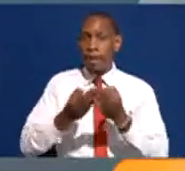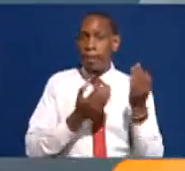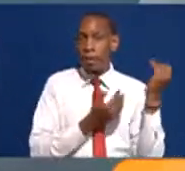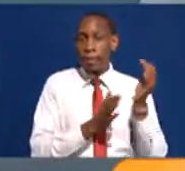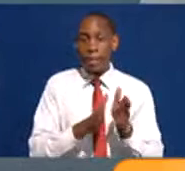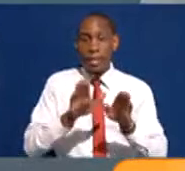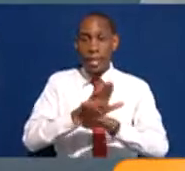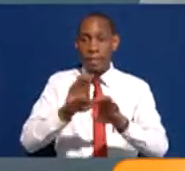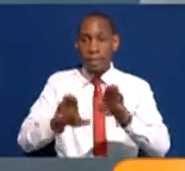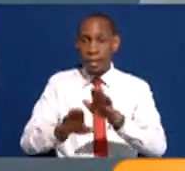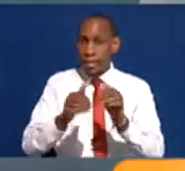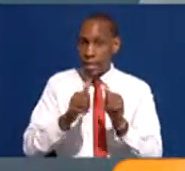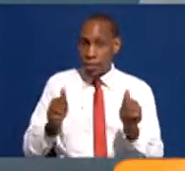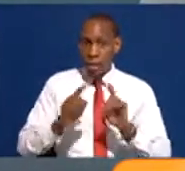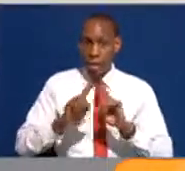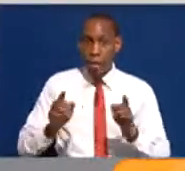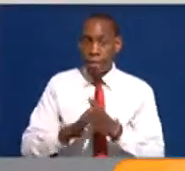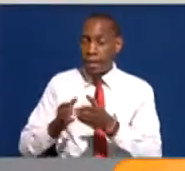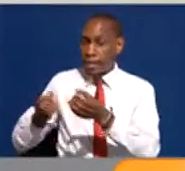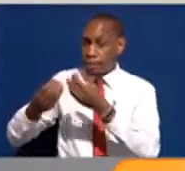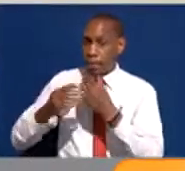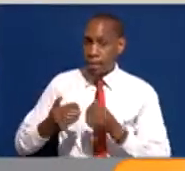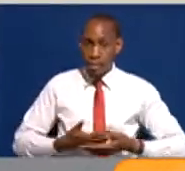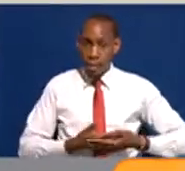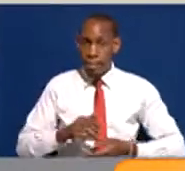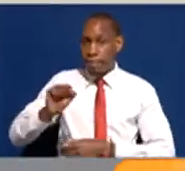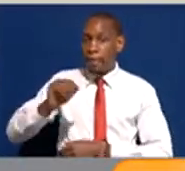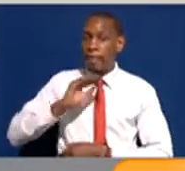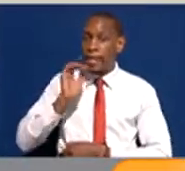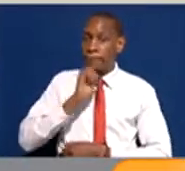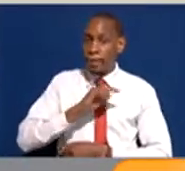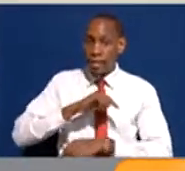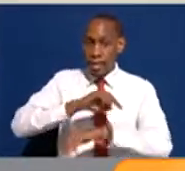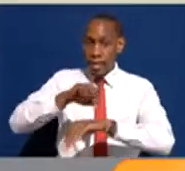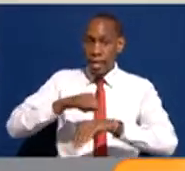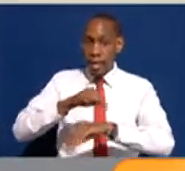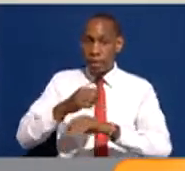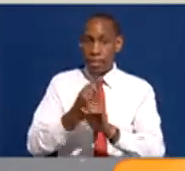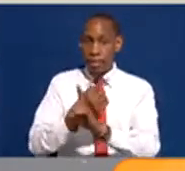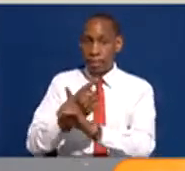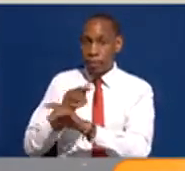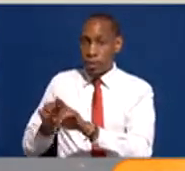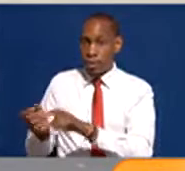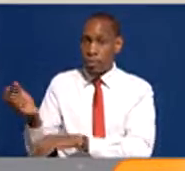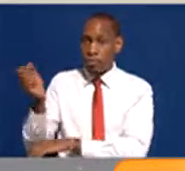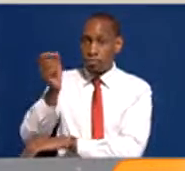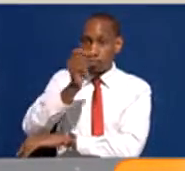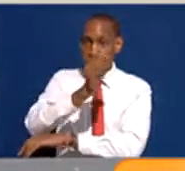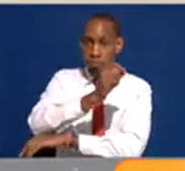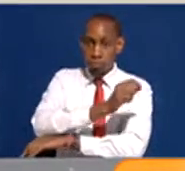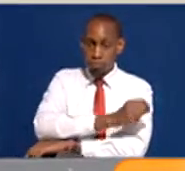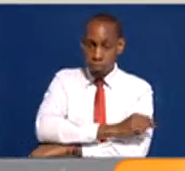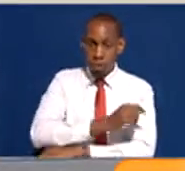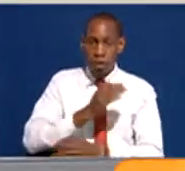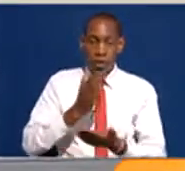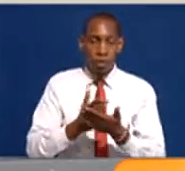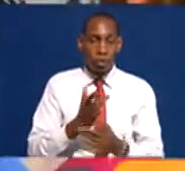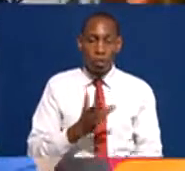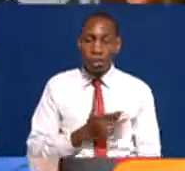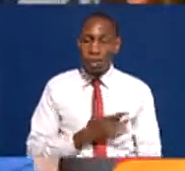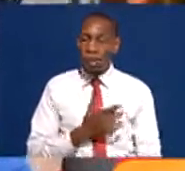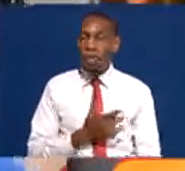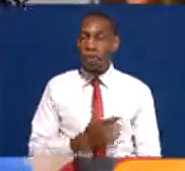all was well. But the news that the five babies died hours apart on the same day was particularly